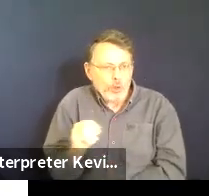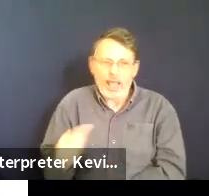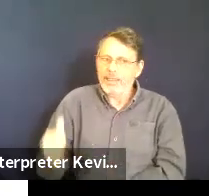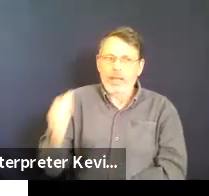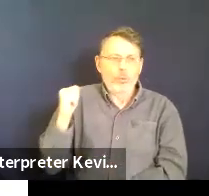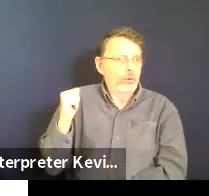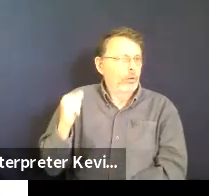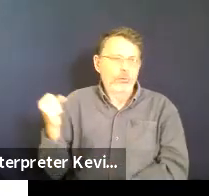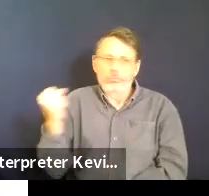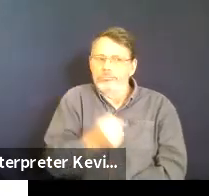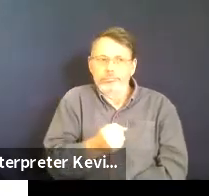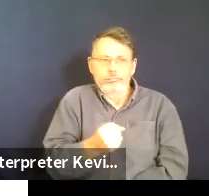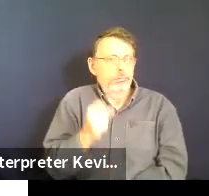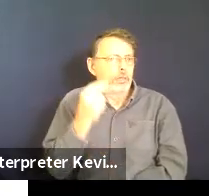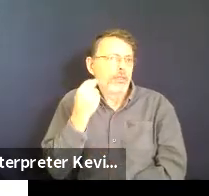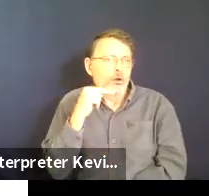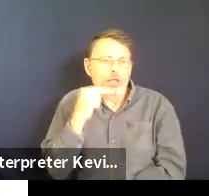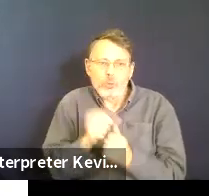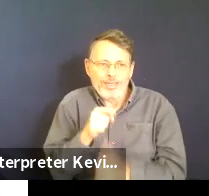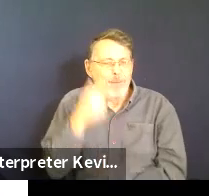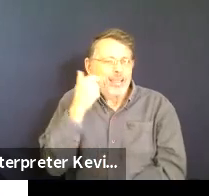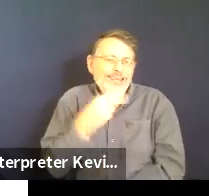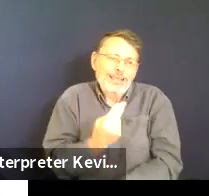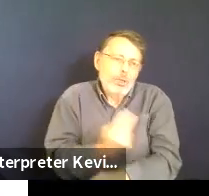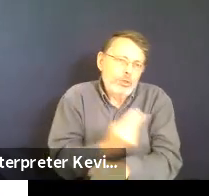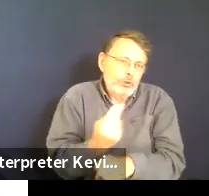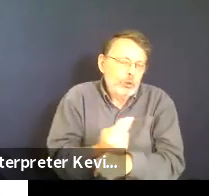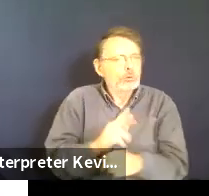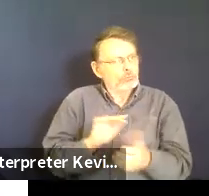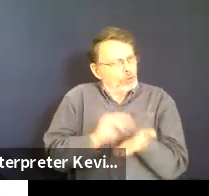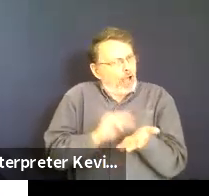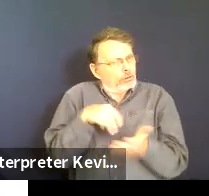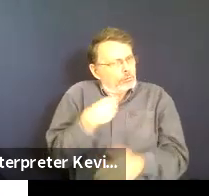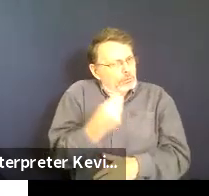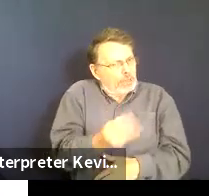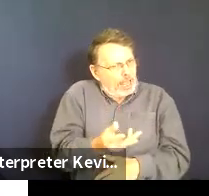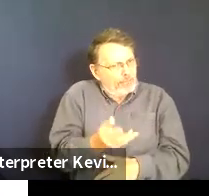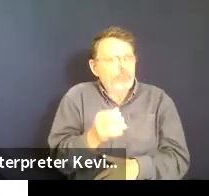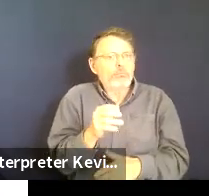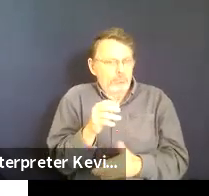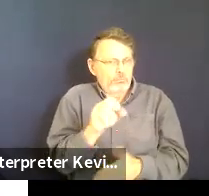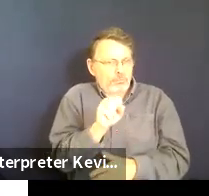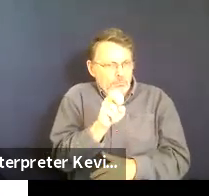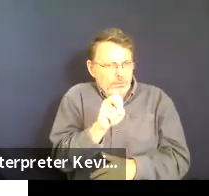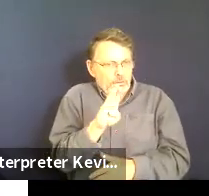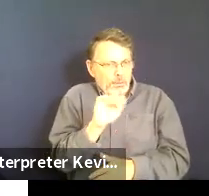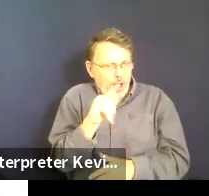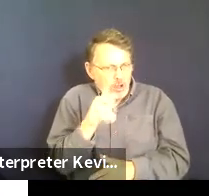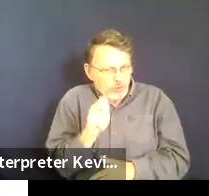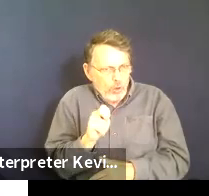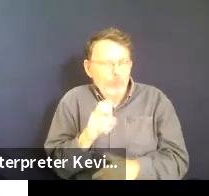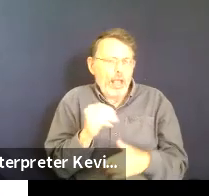niece with them because of the husband's use of medically prescribed Suboxone in his history of opioid use